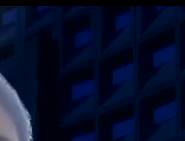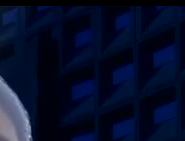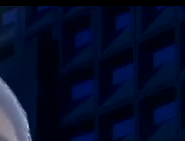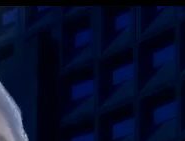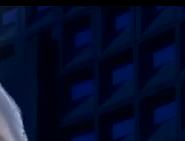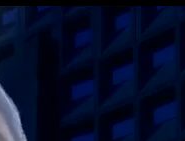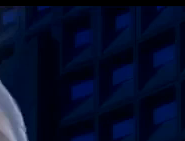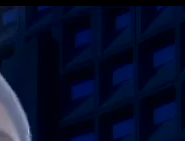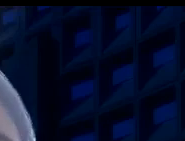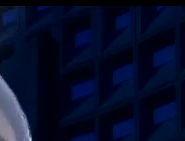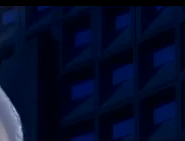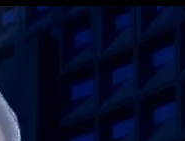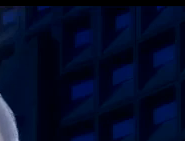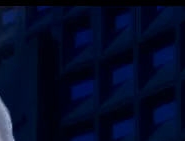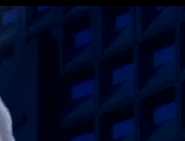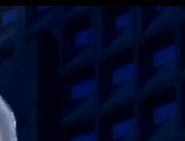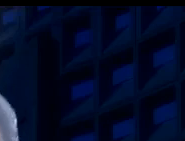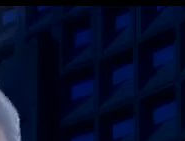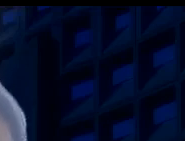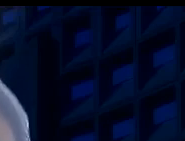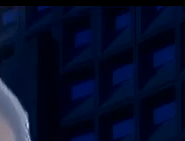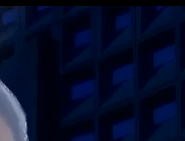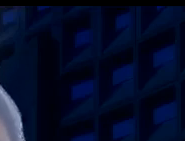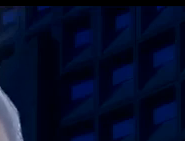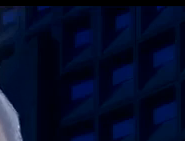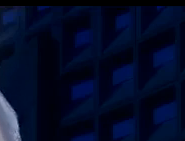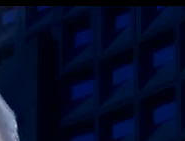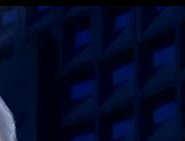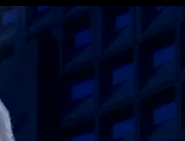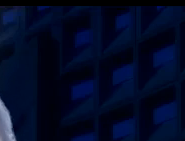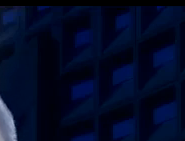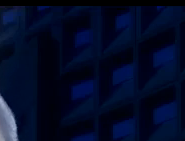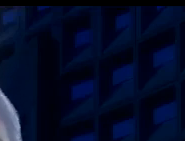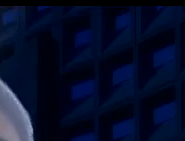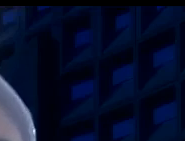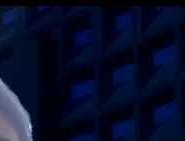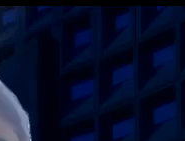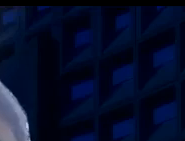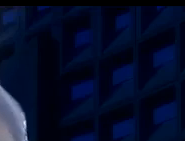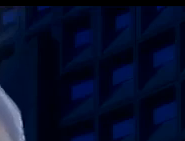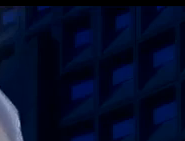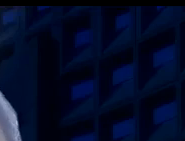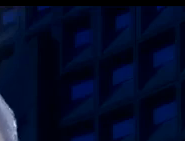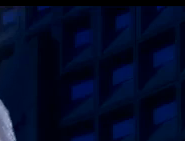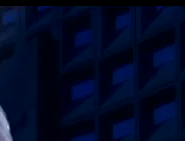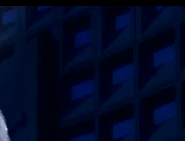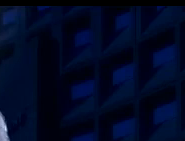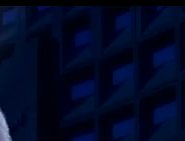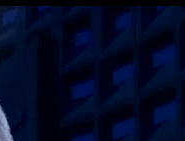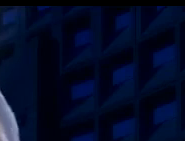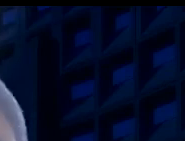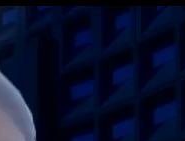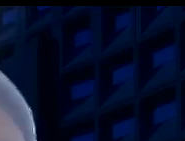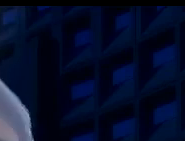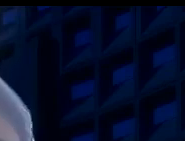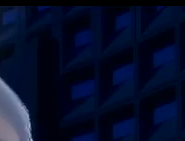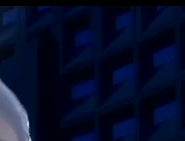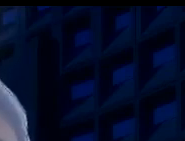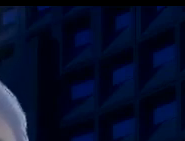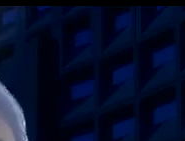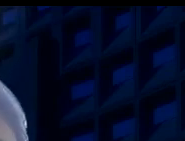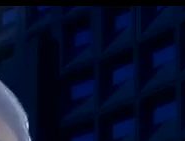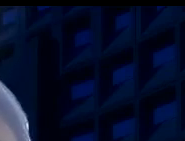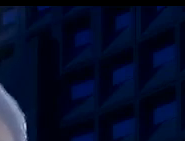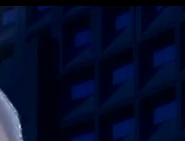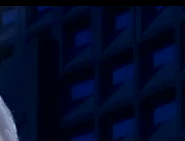reasonably accommodated because of the severity of those acts. Those are homicides, crimes of a